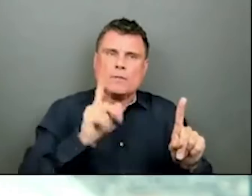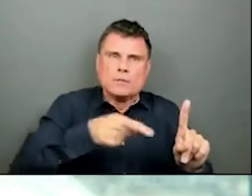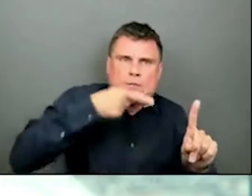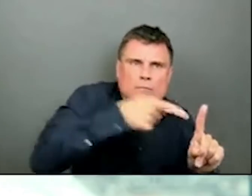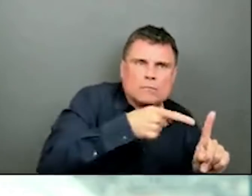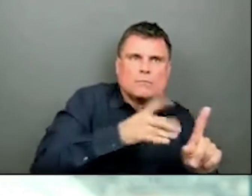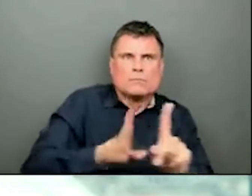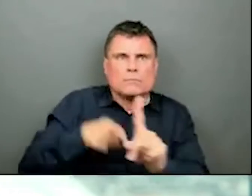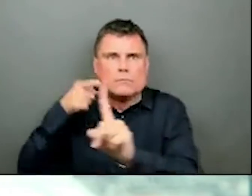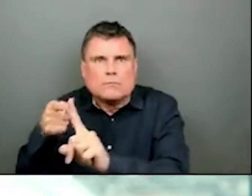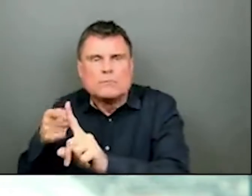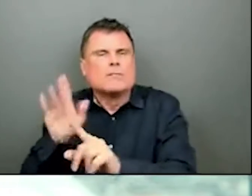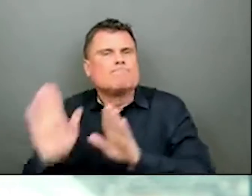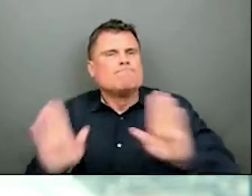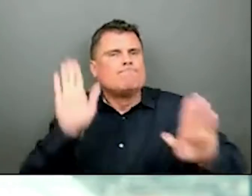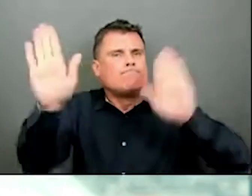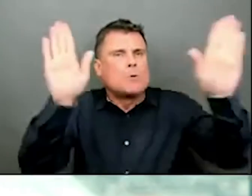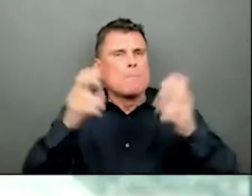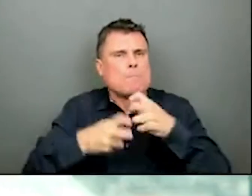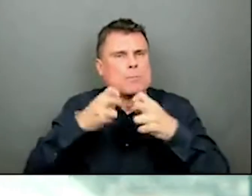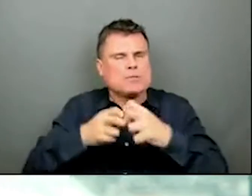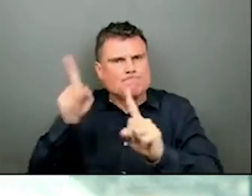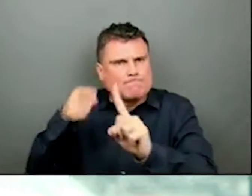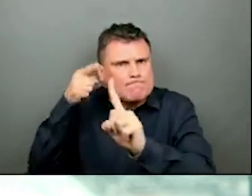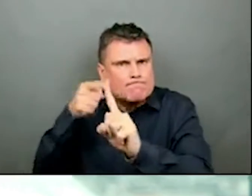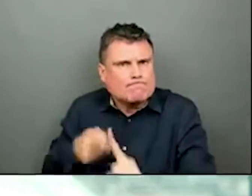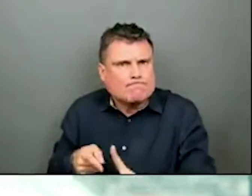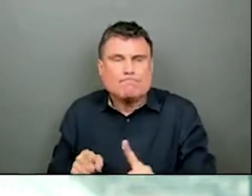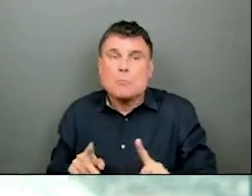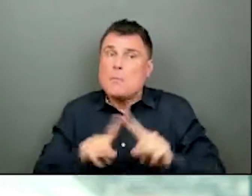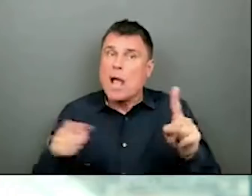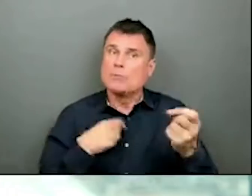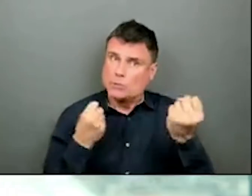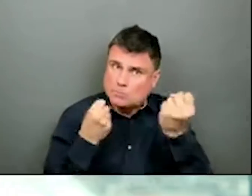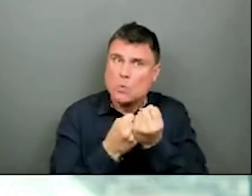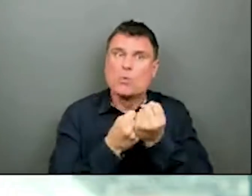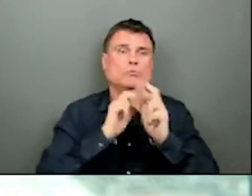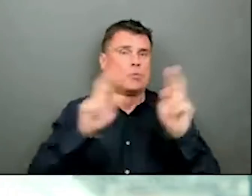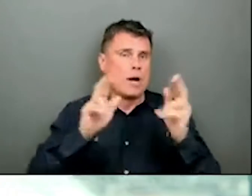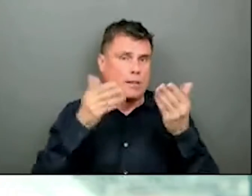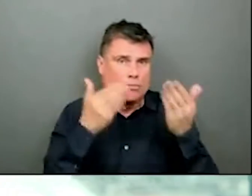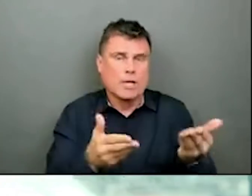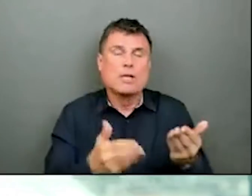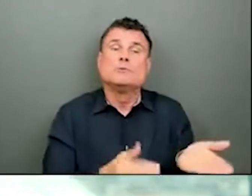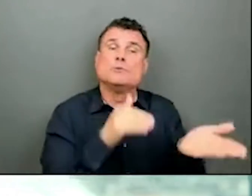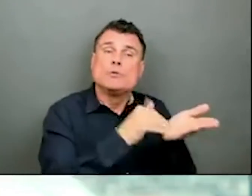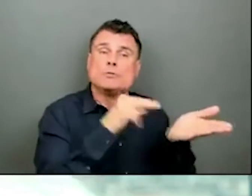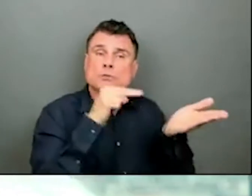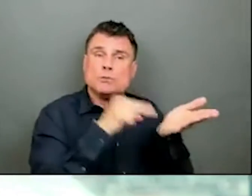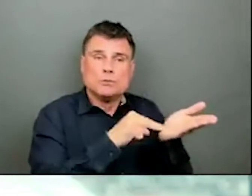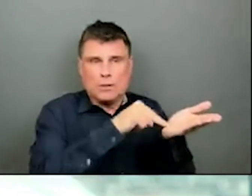support. That doesn't change the fact that our teams are doing just extraordinary work under high pressure, and this is in